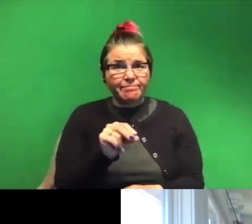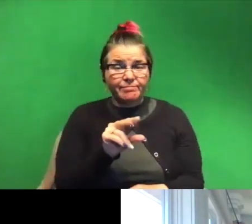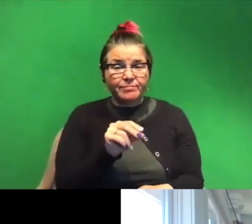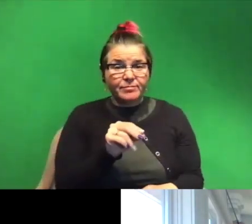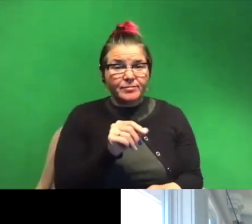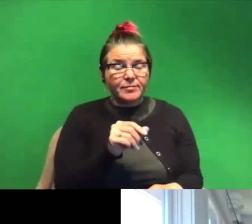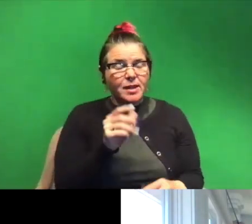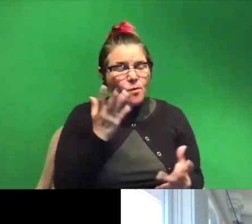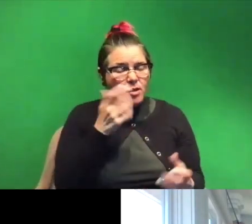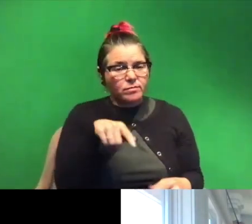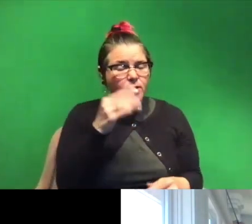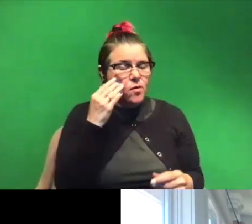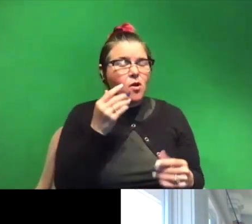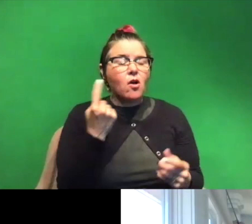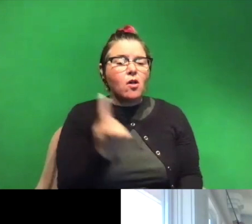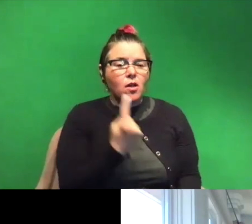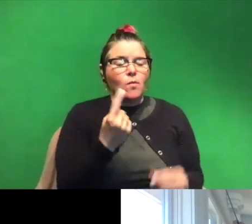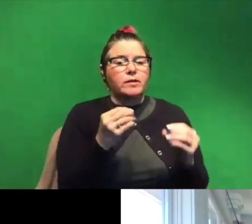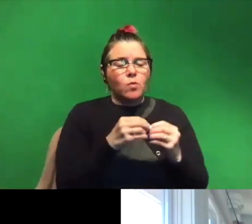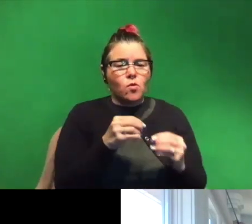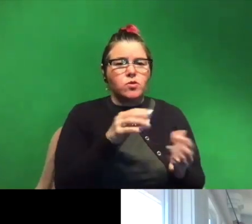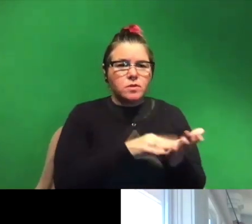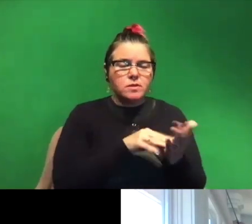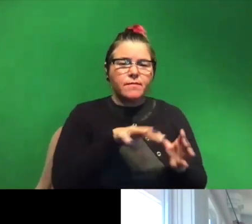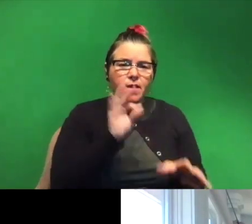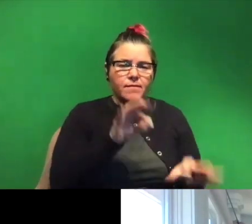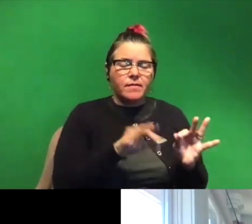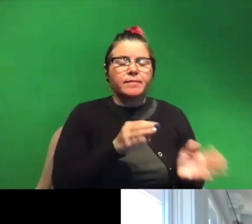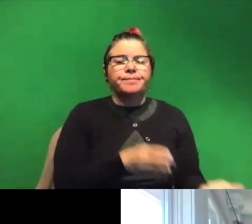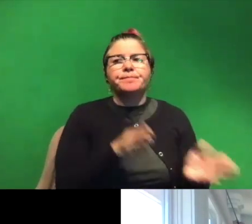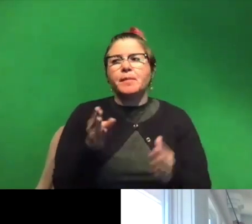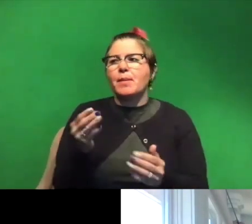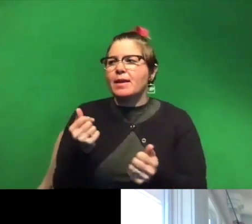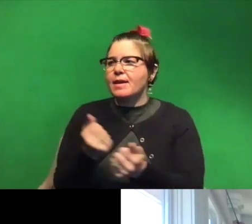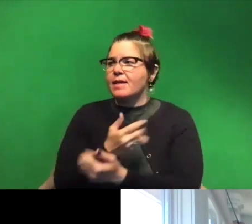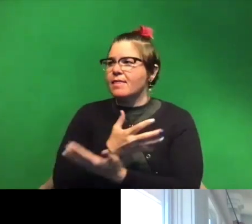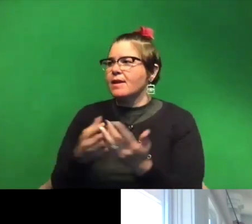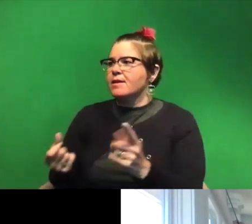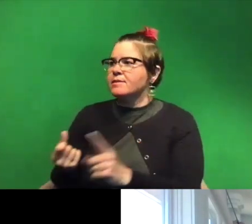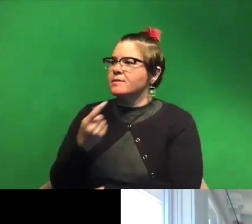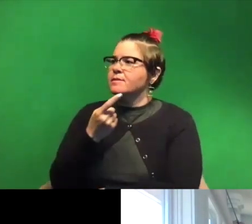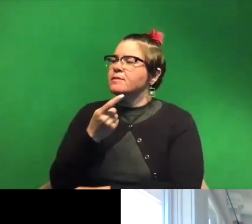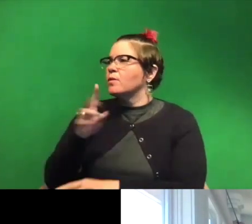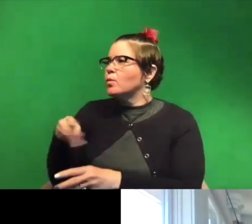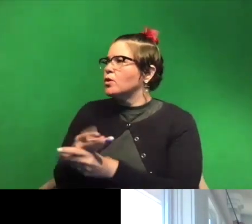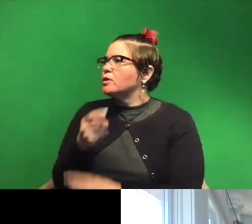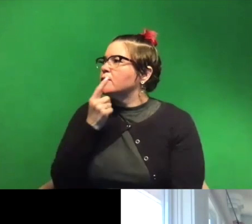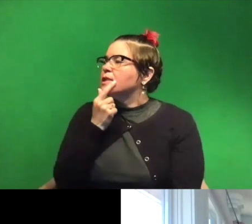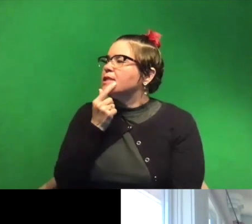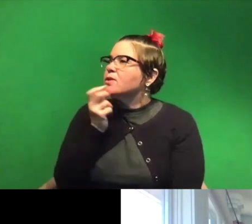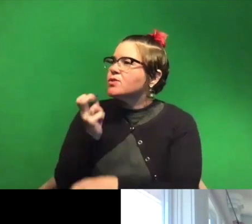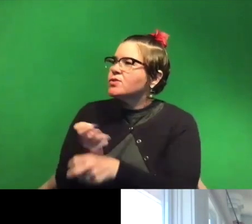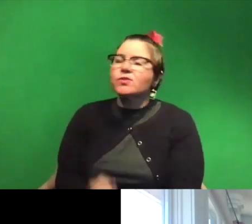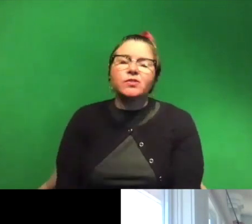just want everyone to know that there's always more to find out. And about anything in the world, that's a very hard